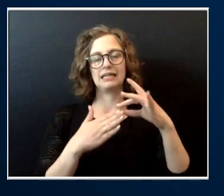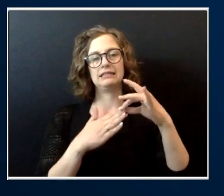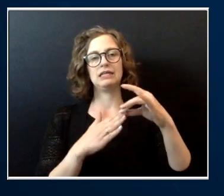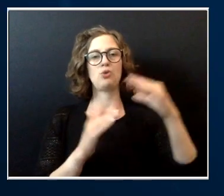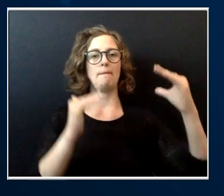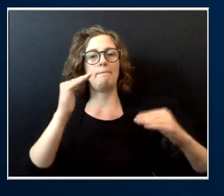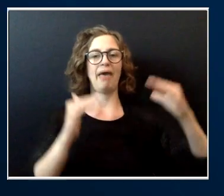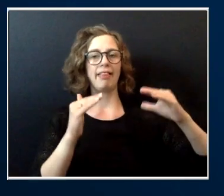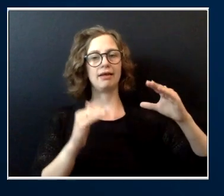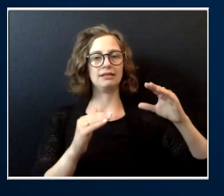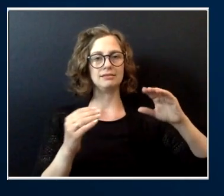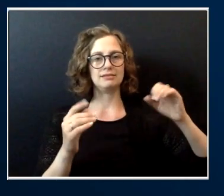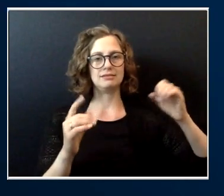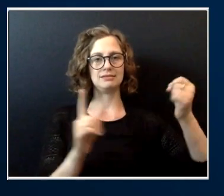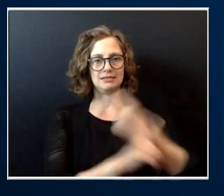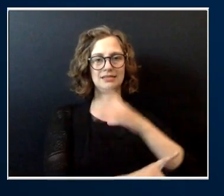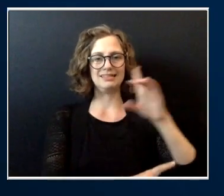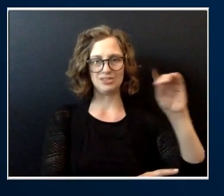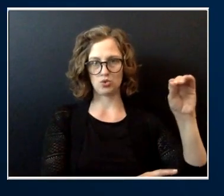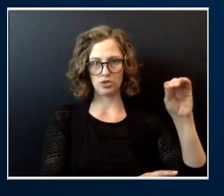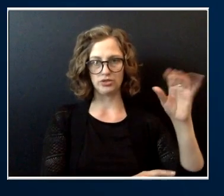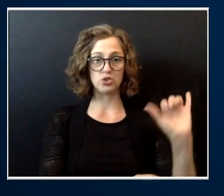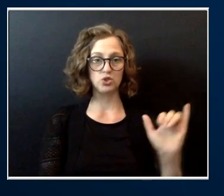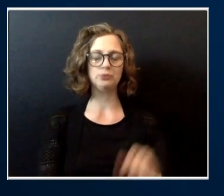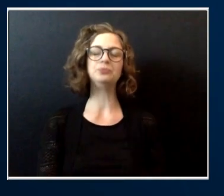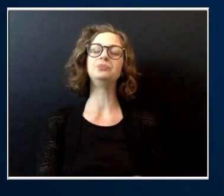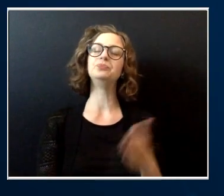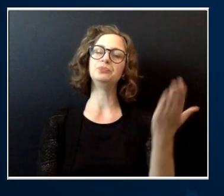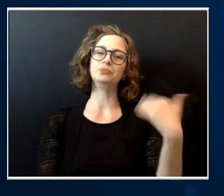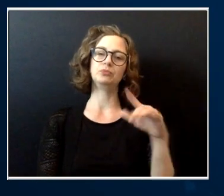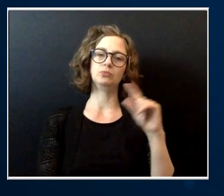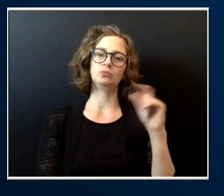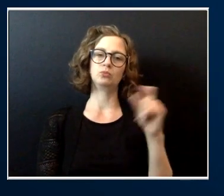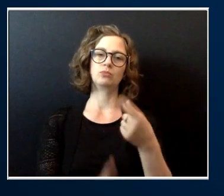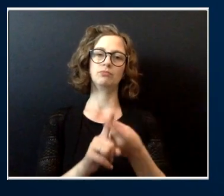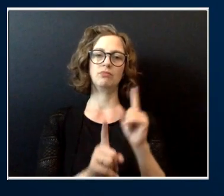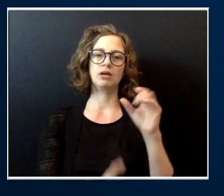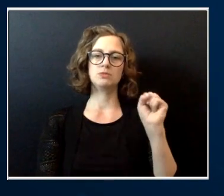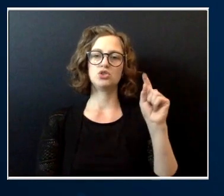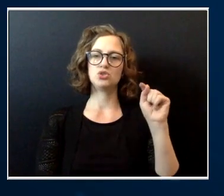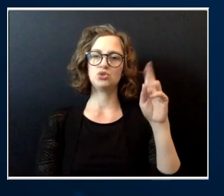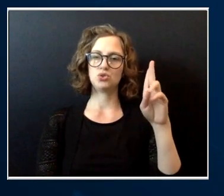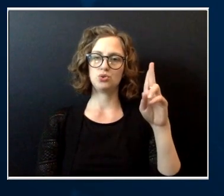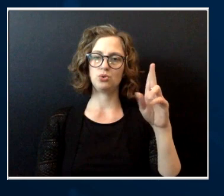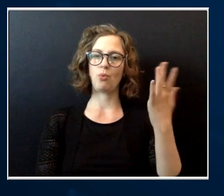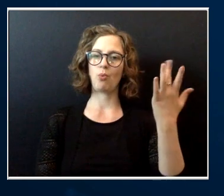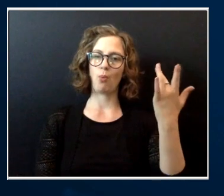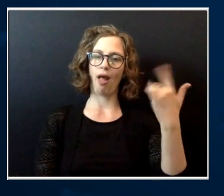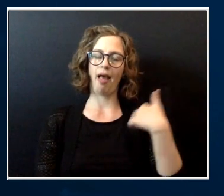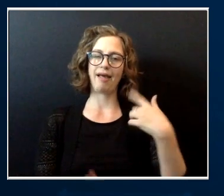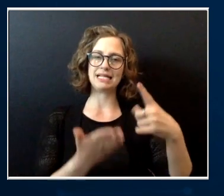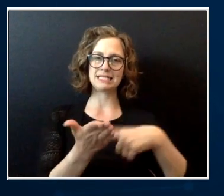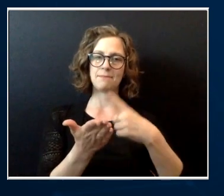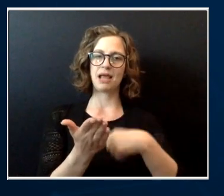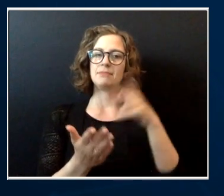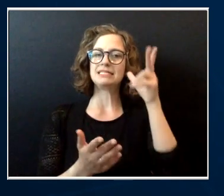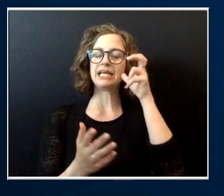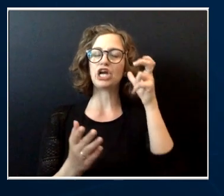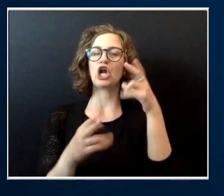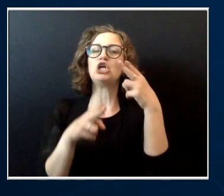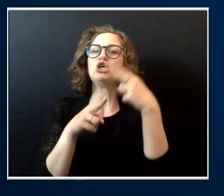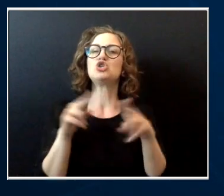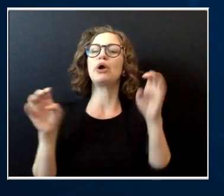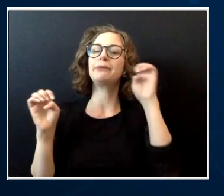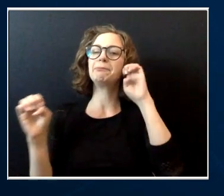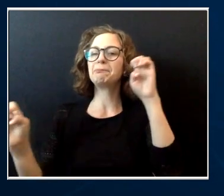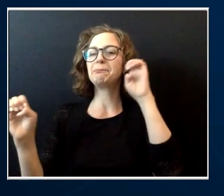Alexis? Stu has a question. Stu wants to know, why do I sometimes hear short-term ringing in my ears? It disappears in under a minute, but